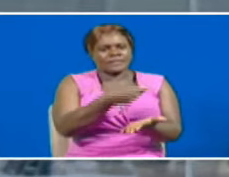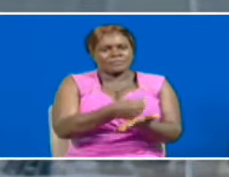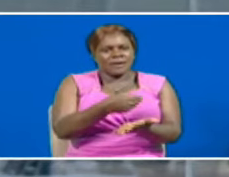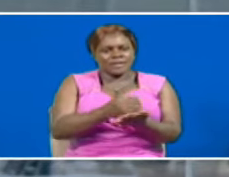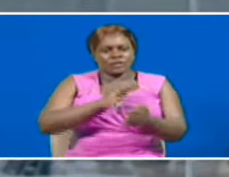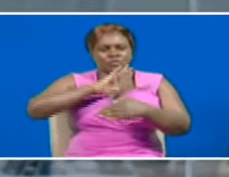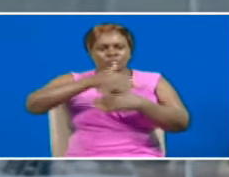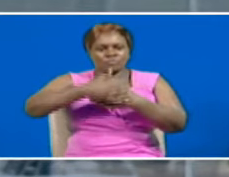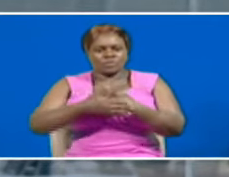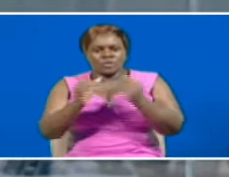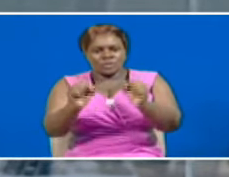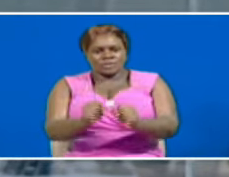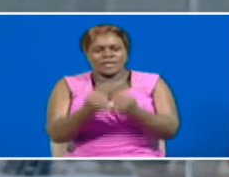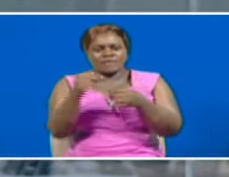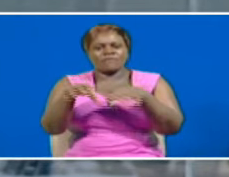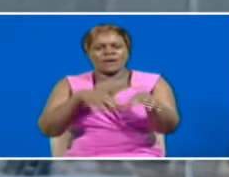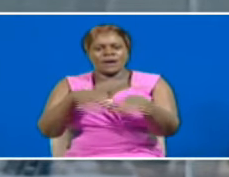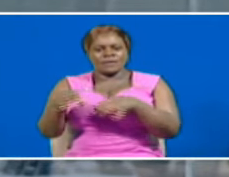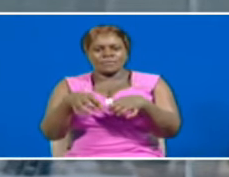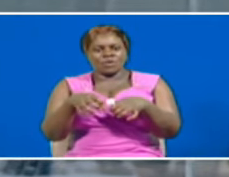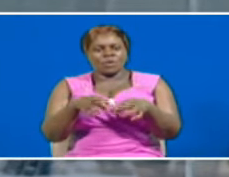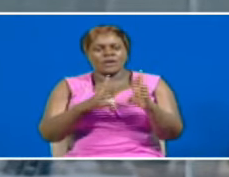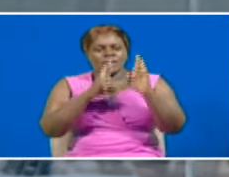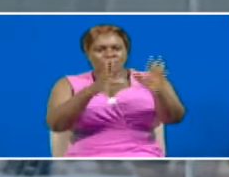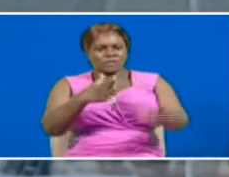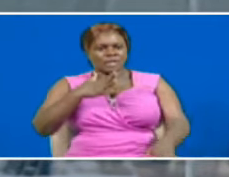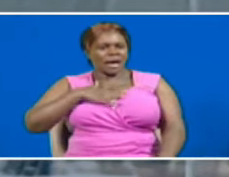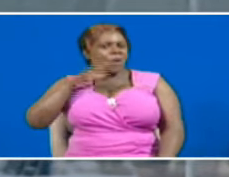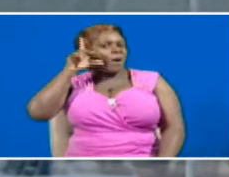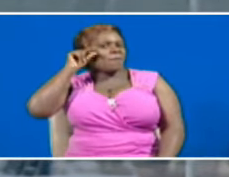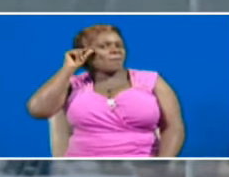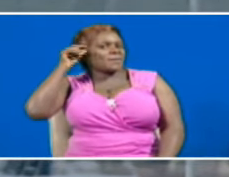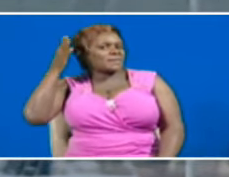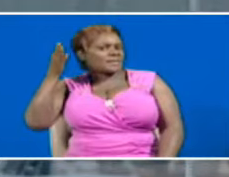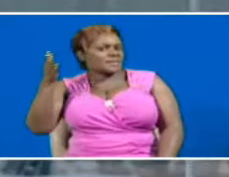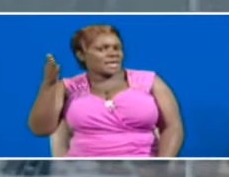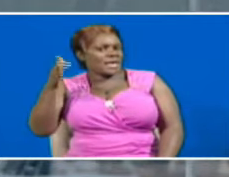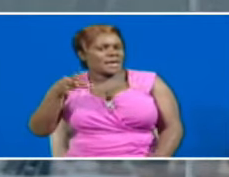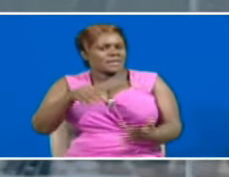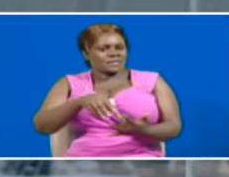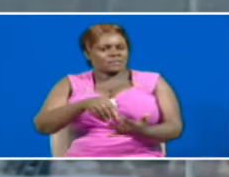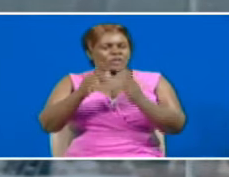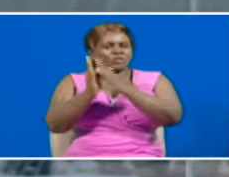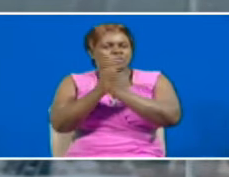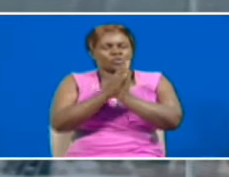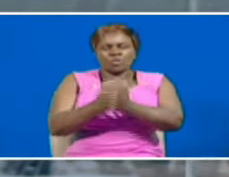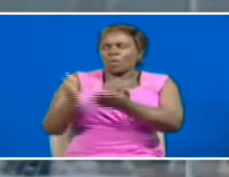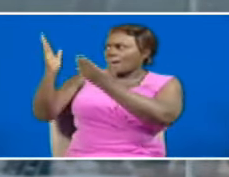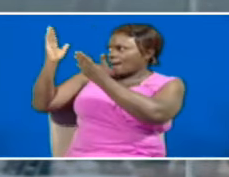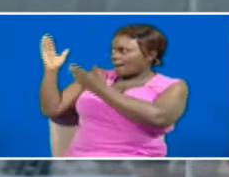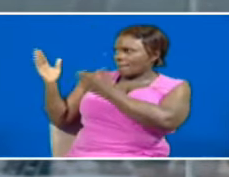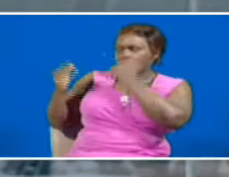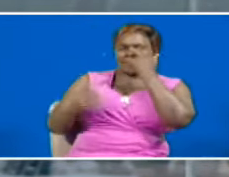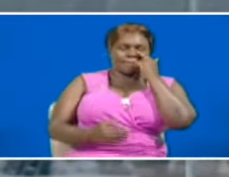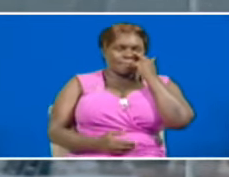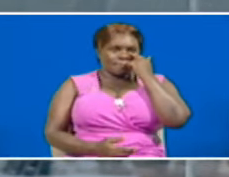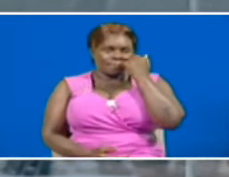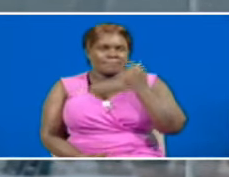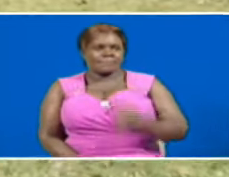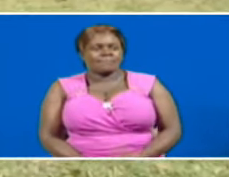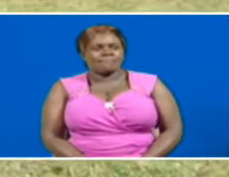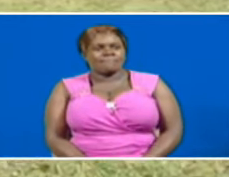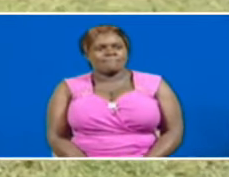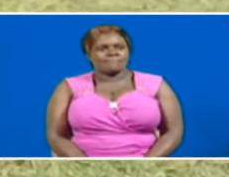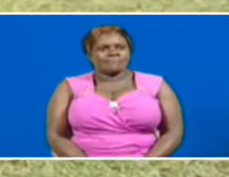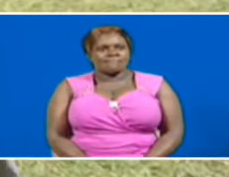rehabilitate and rescue animals. Our coast-based reporter, Tobias Chanji, witnessed the show and filed the following story.